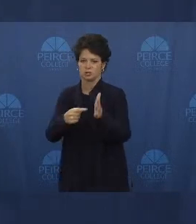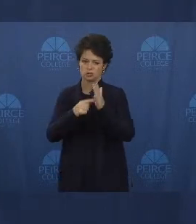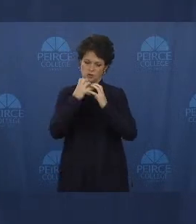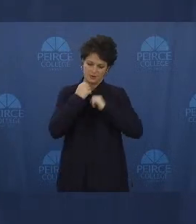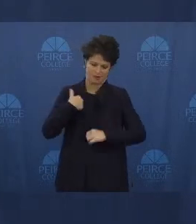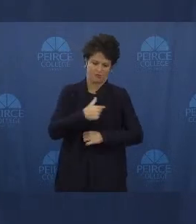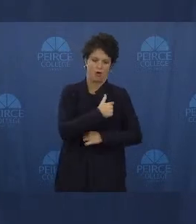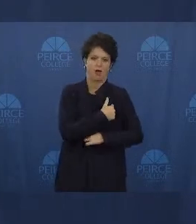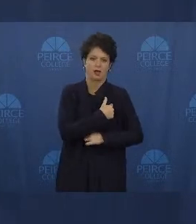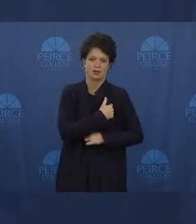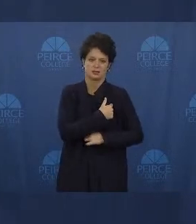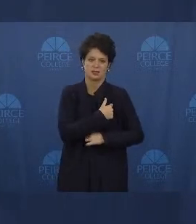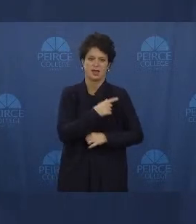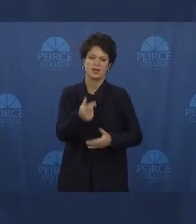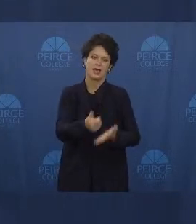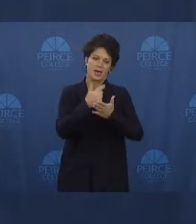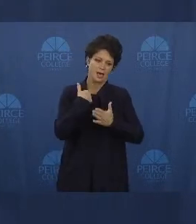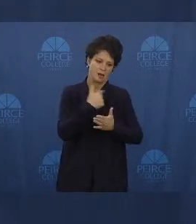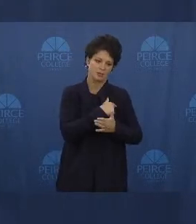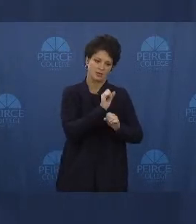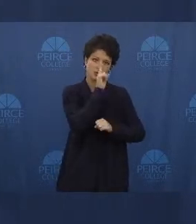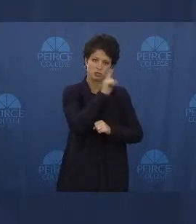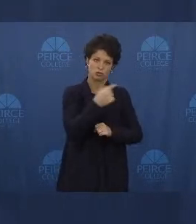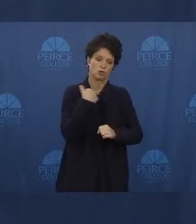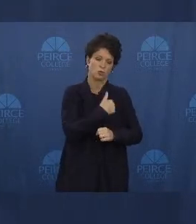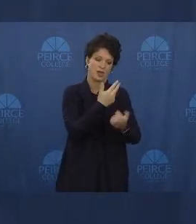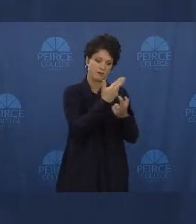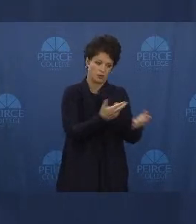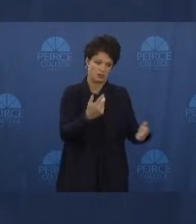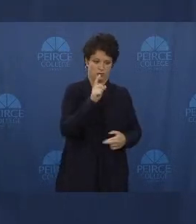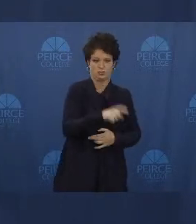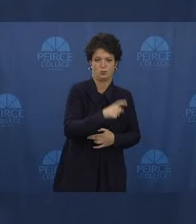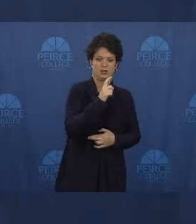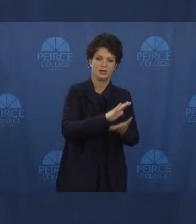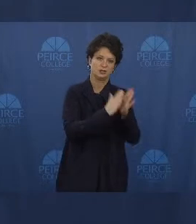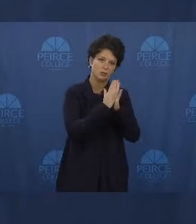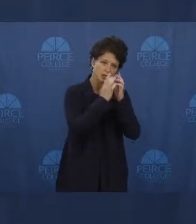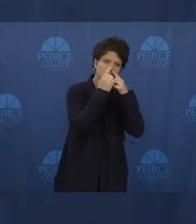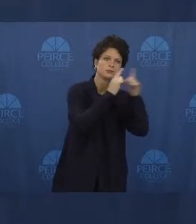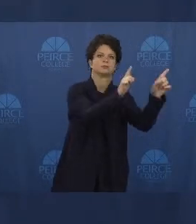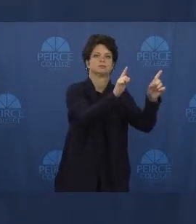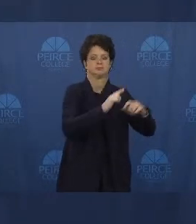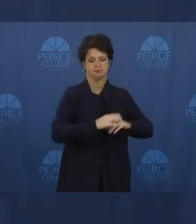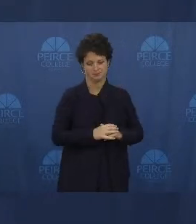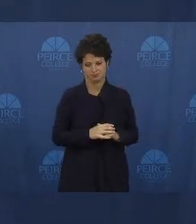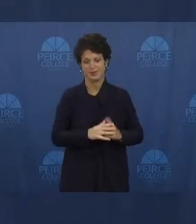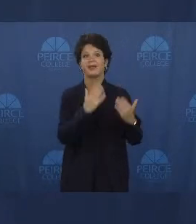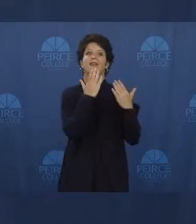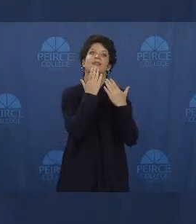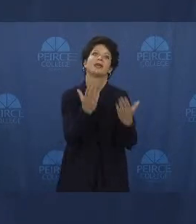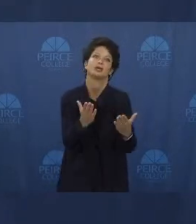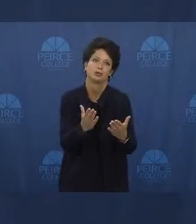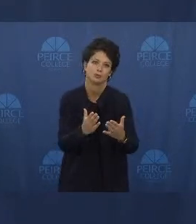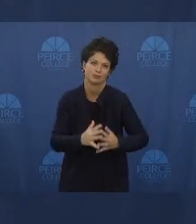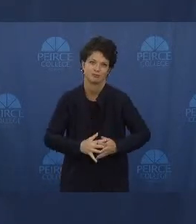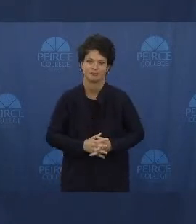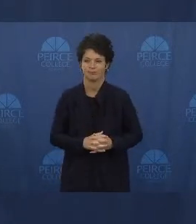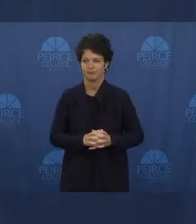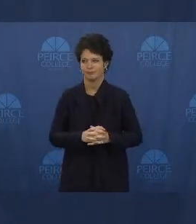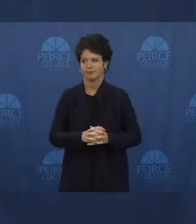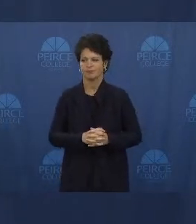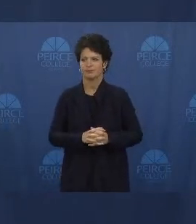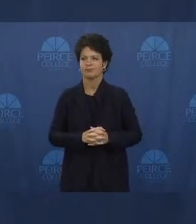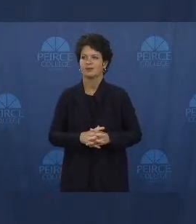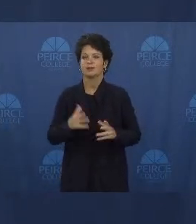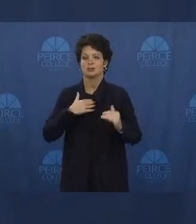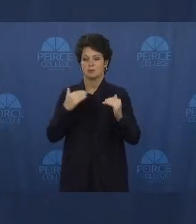us, and extended themselves to ensure that we have the resources we need to be successful. Thank you.